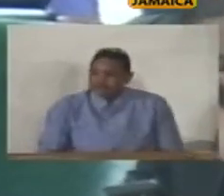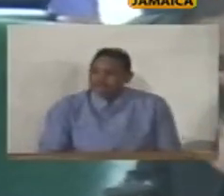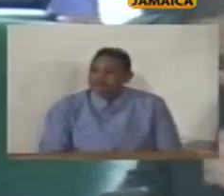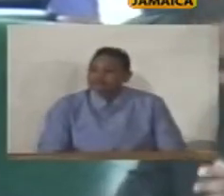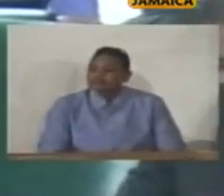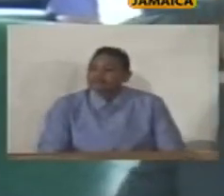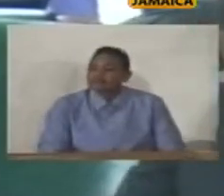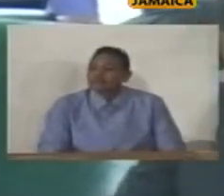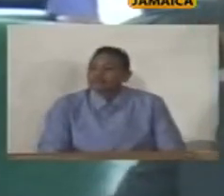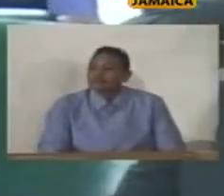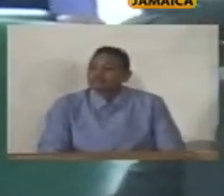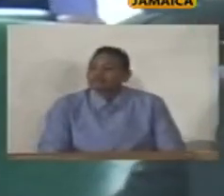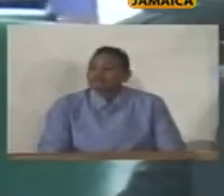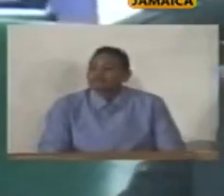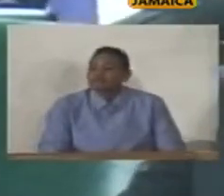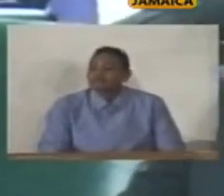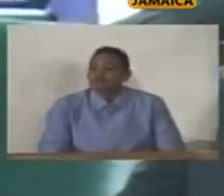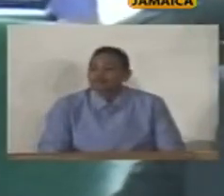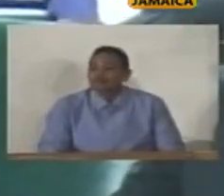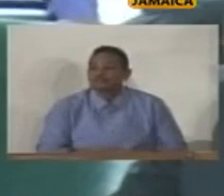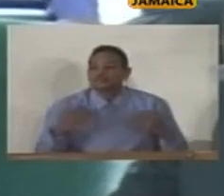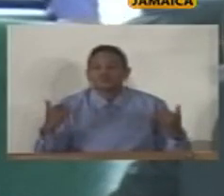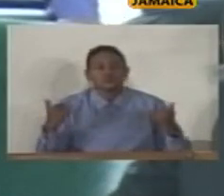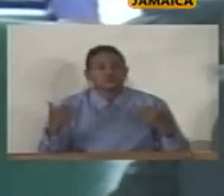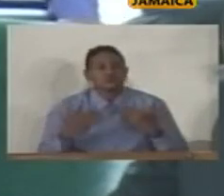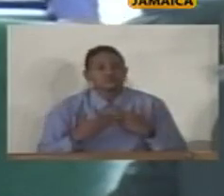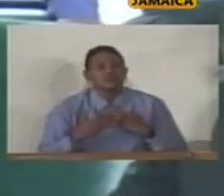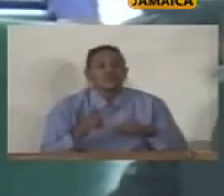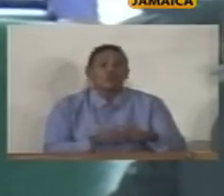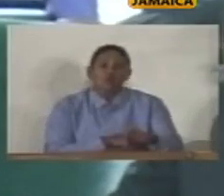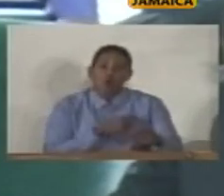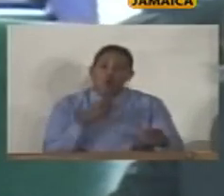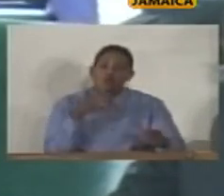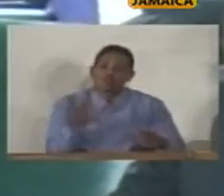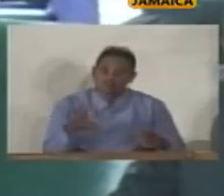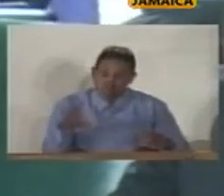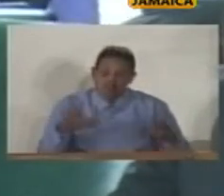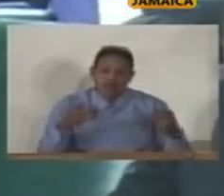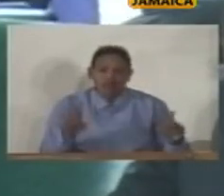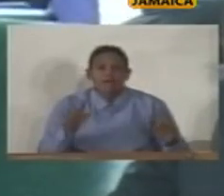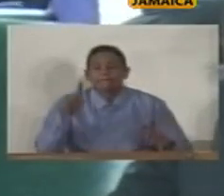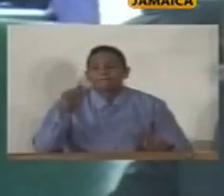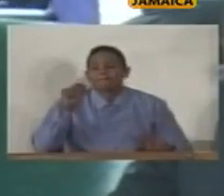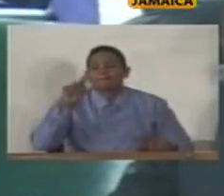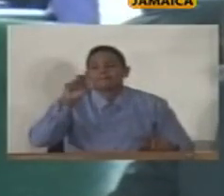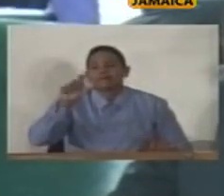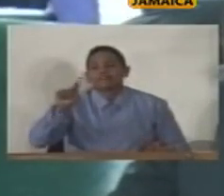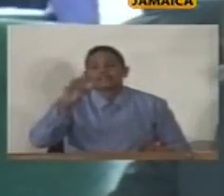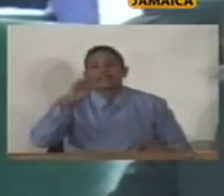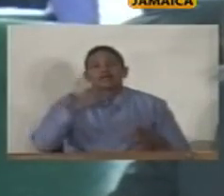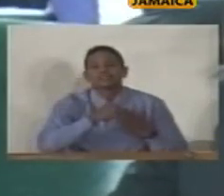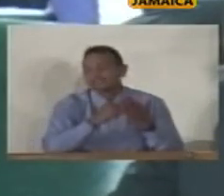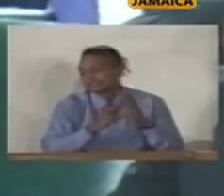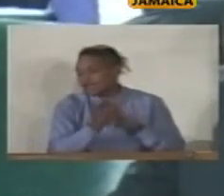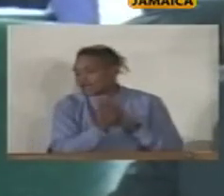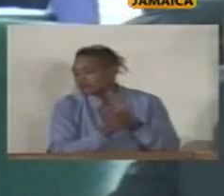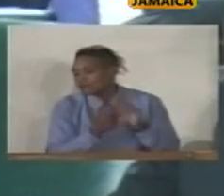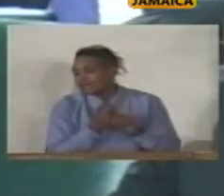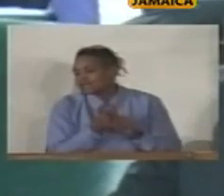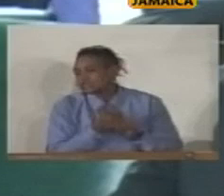So today, after a long gestation, the Patent and Designs Bill